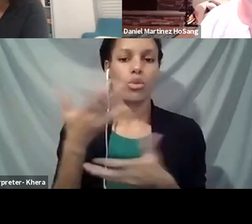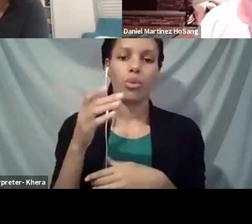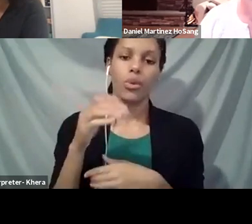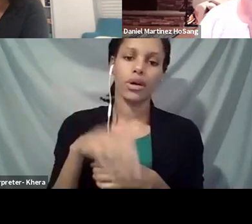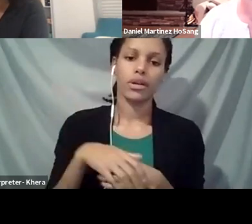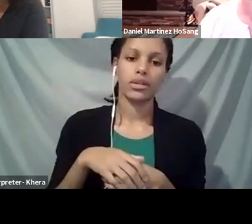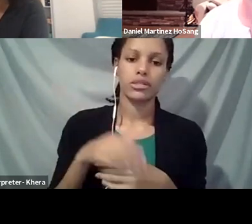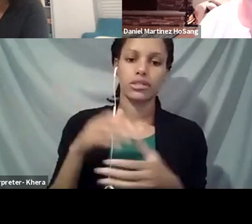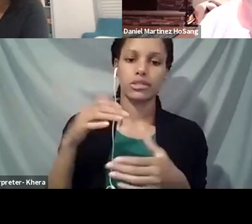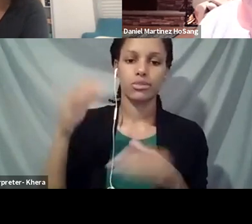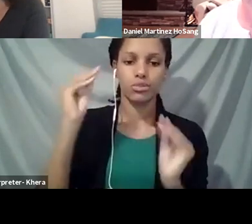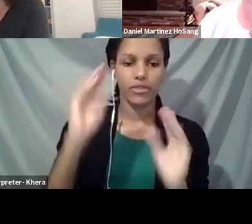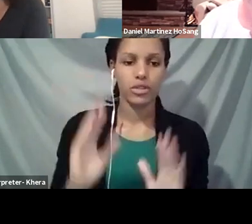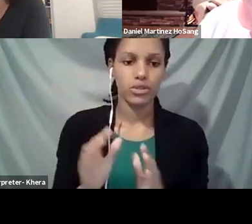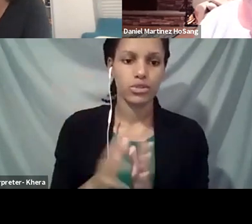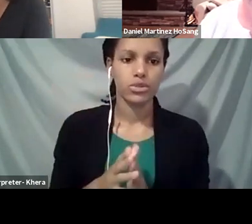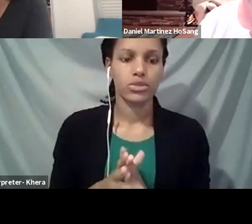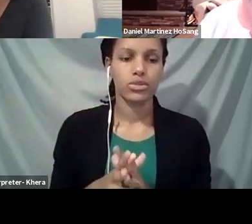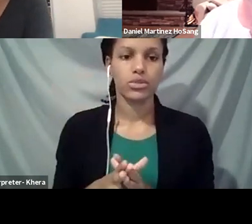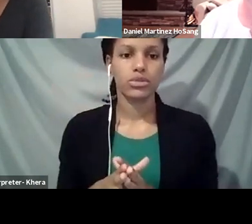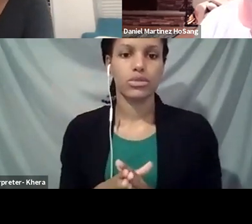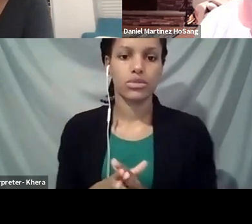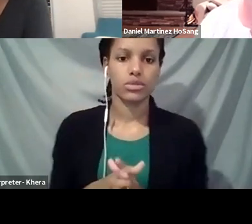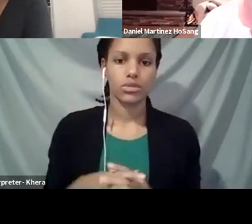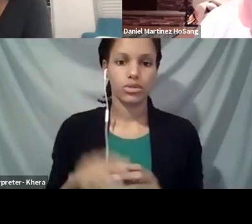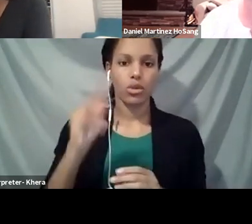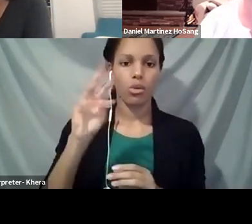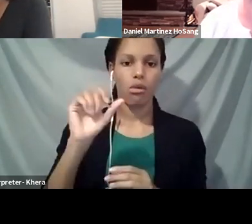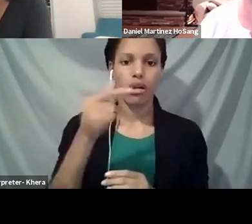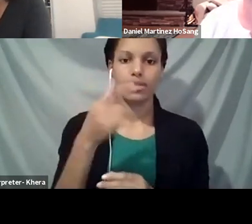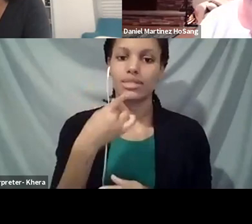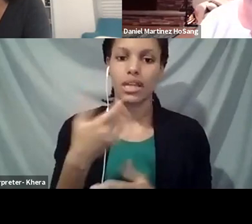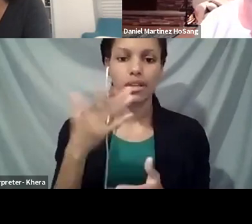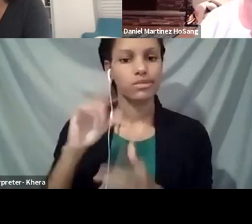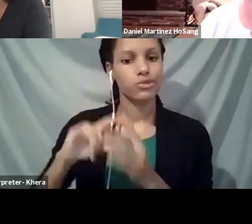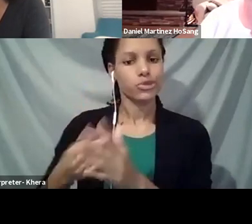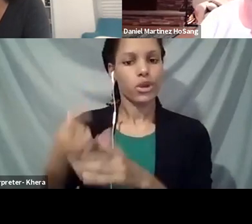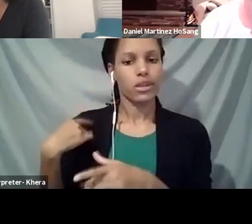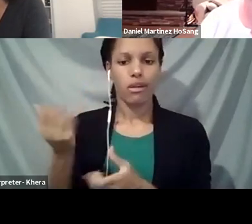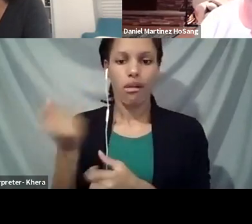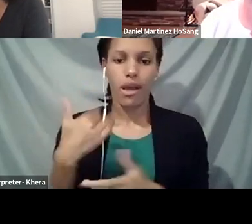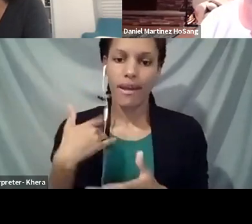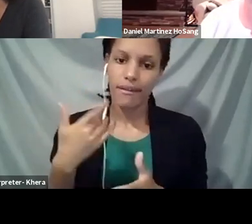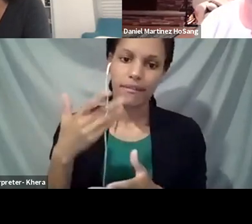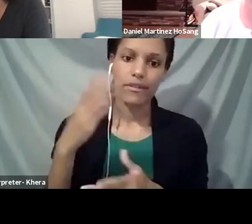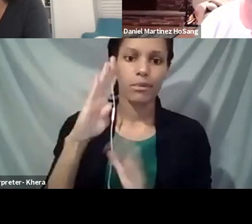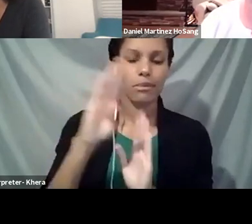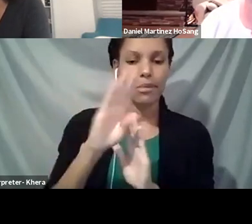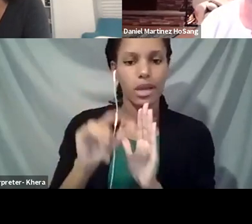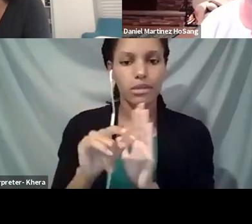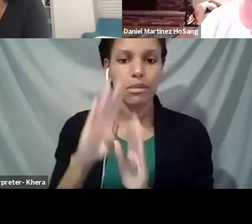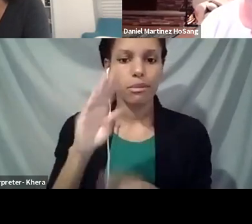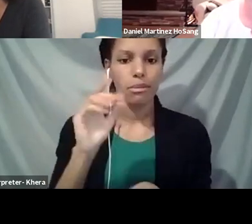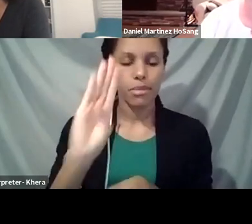that they all identified as Asian. They all had at least a bachelor's degree. They even had varying political